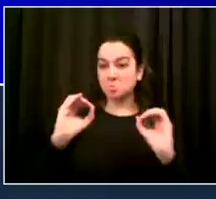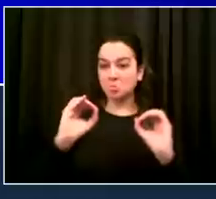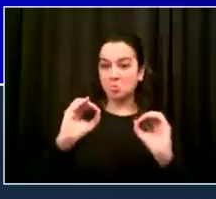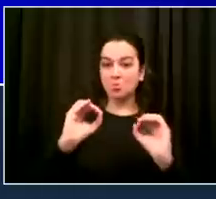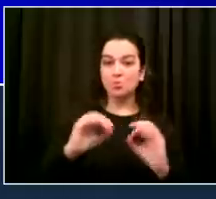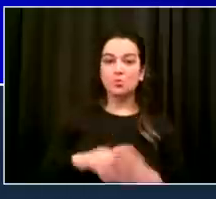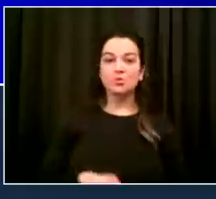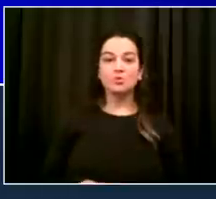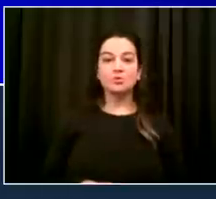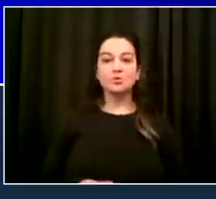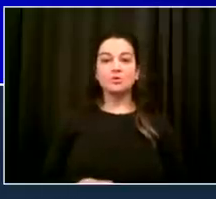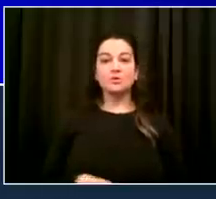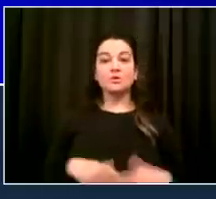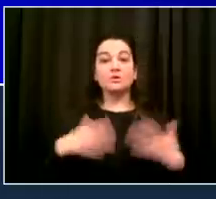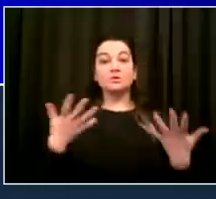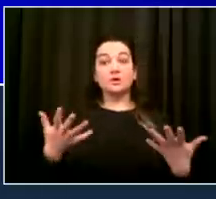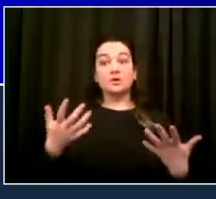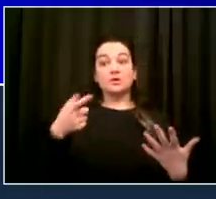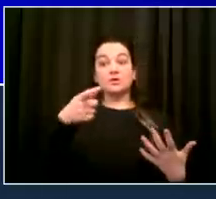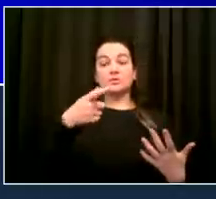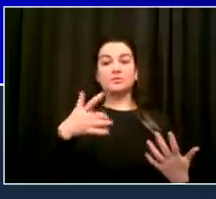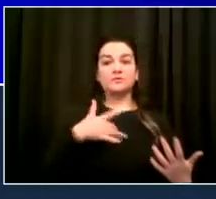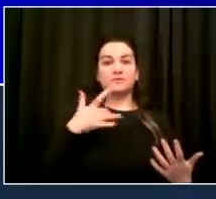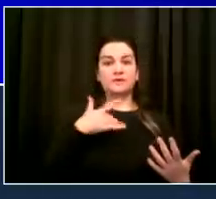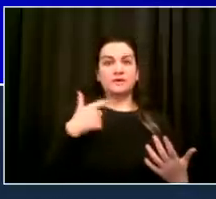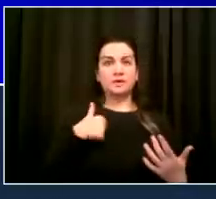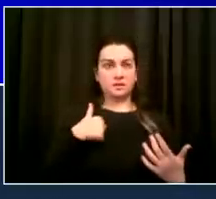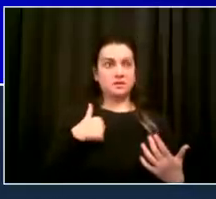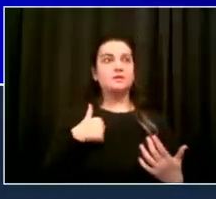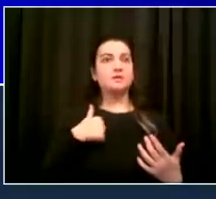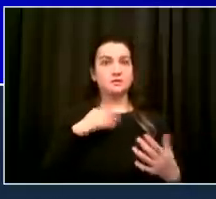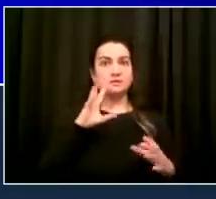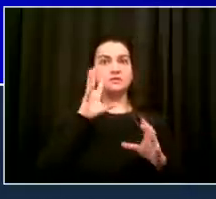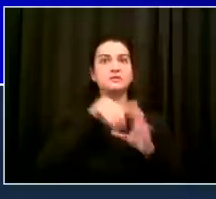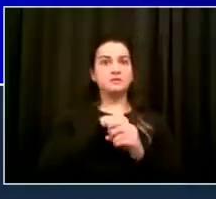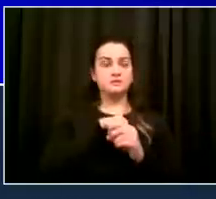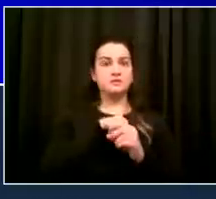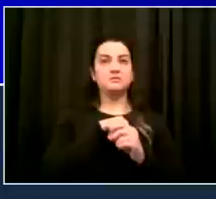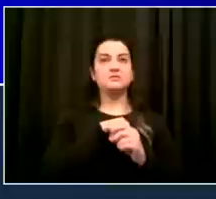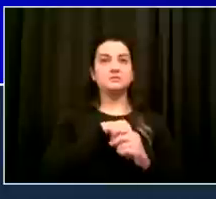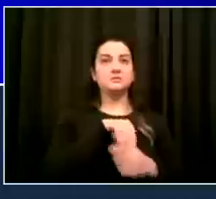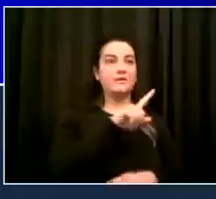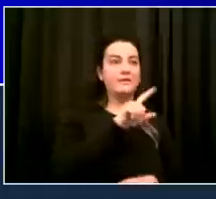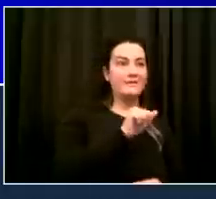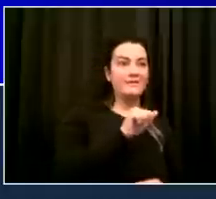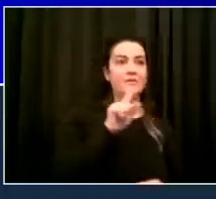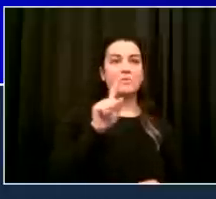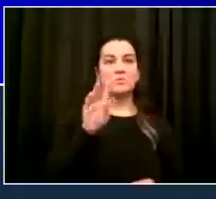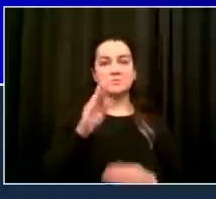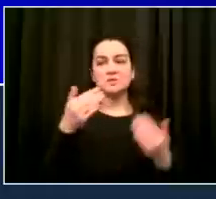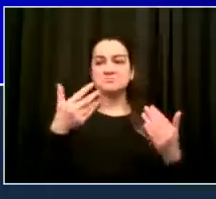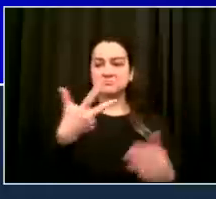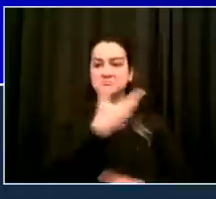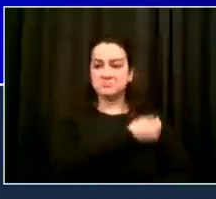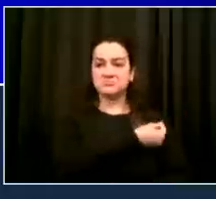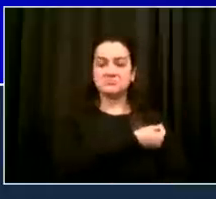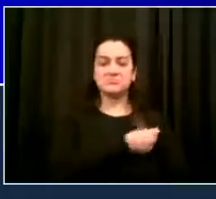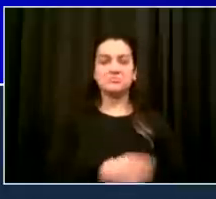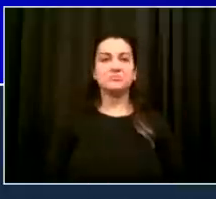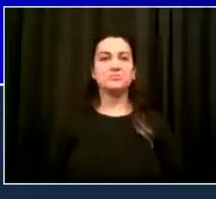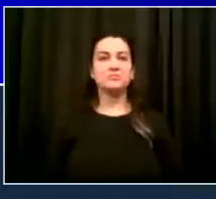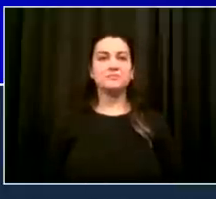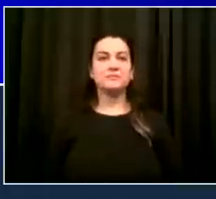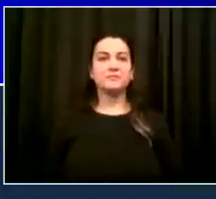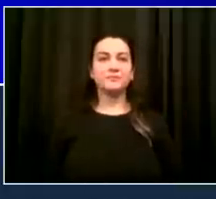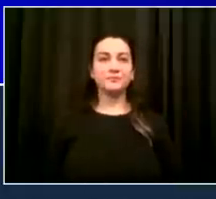government, and the manufacturers to keep getting us the vaccine. I said very honestly yesterday, at the rate we're going, I mean, we did 26,000